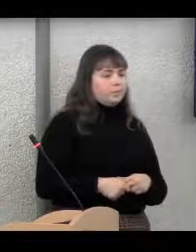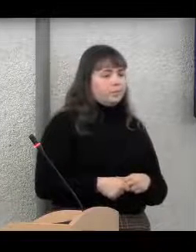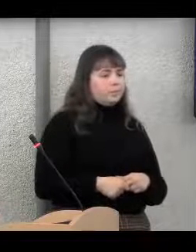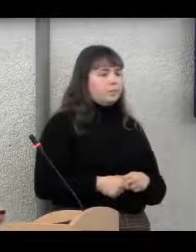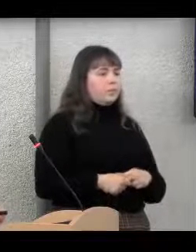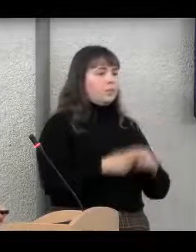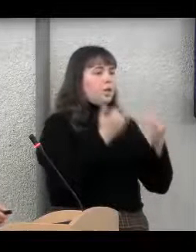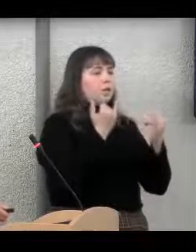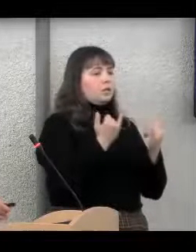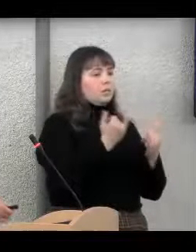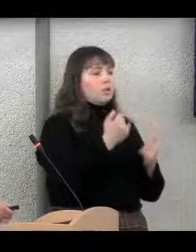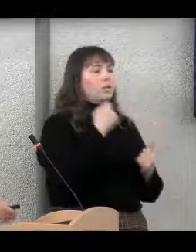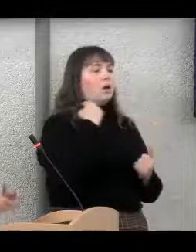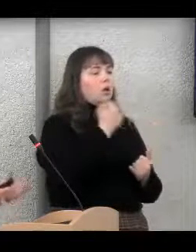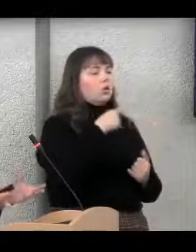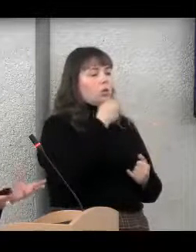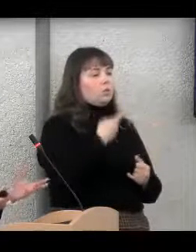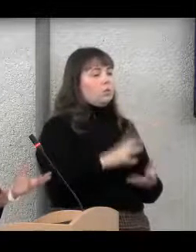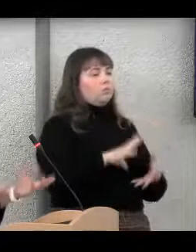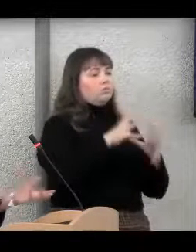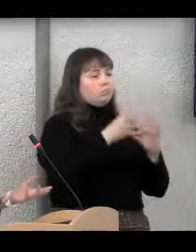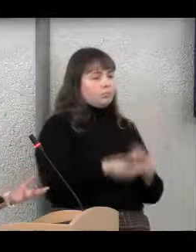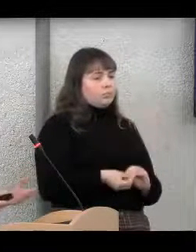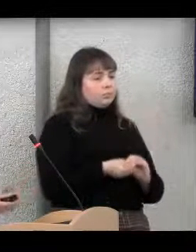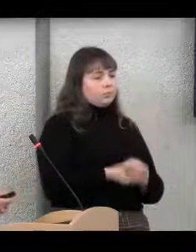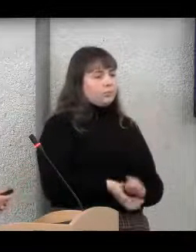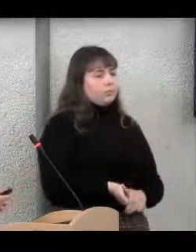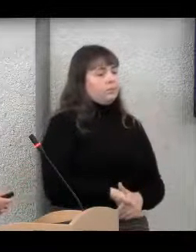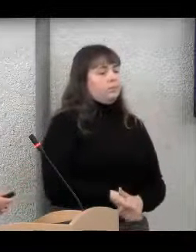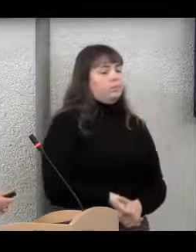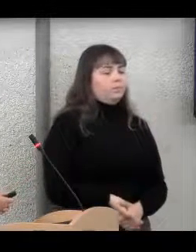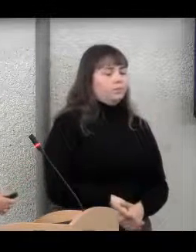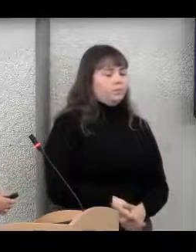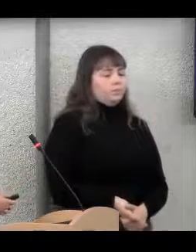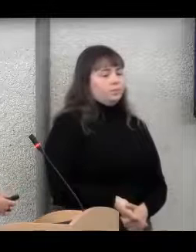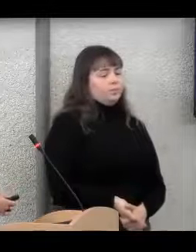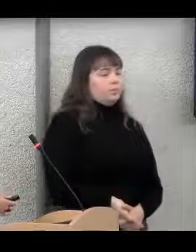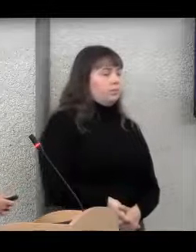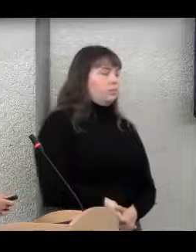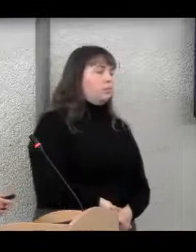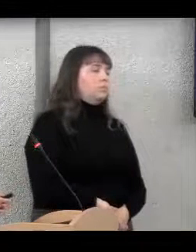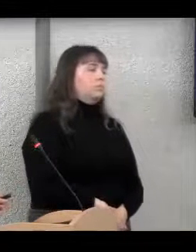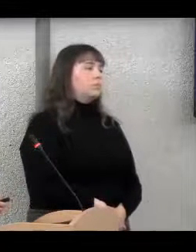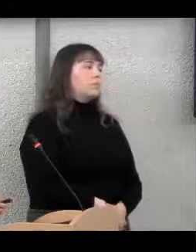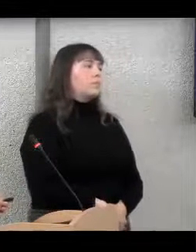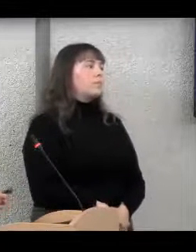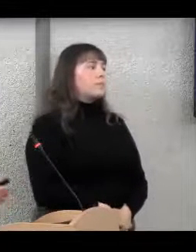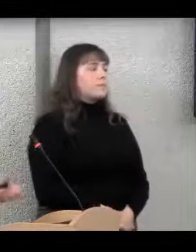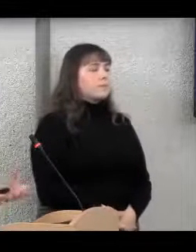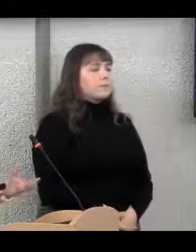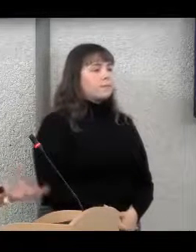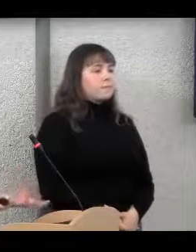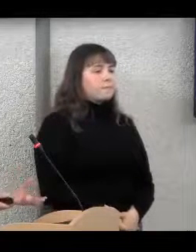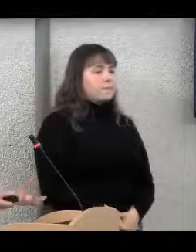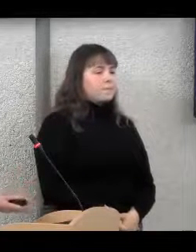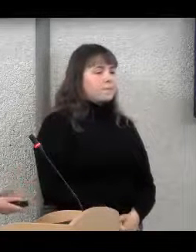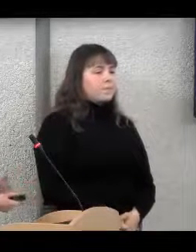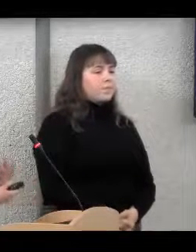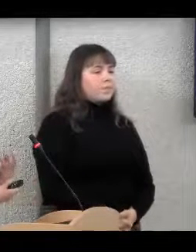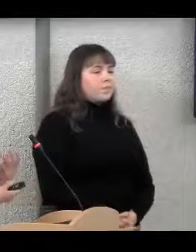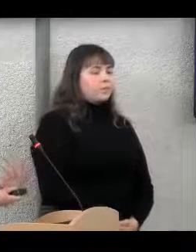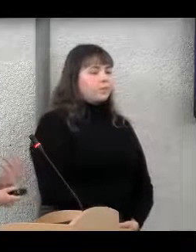And for the last part of our presentation, I will now switch to English and briefly introduce you to our